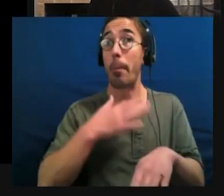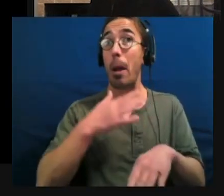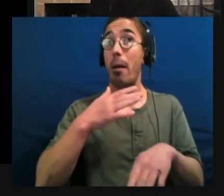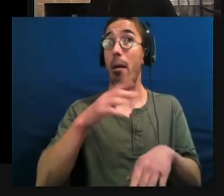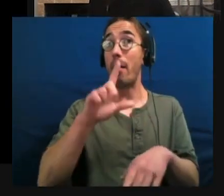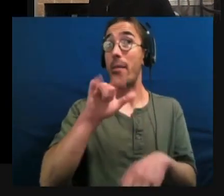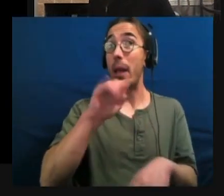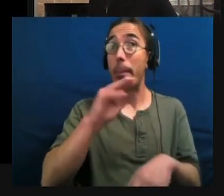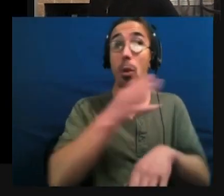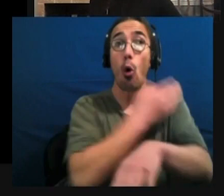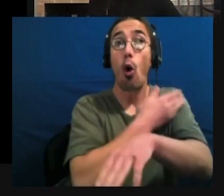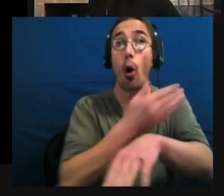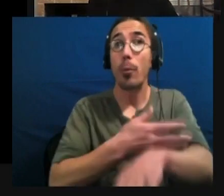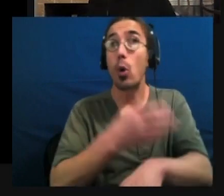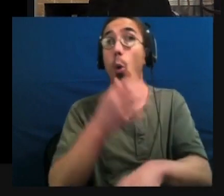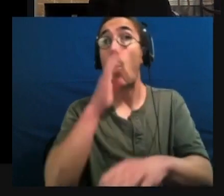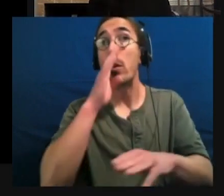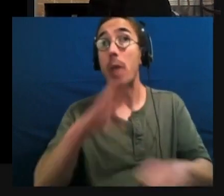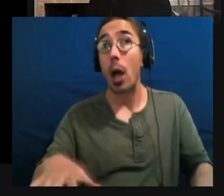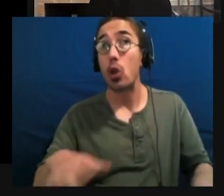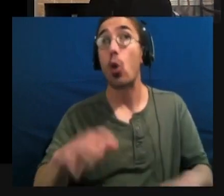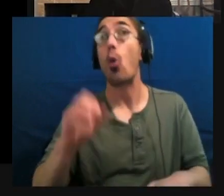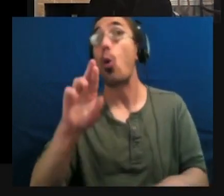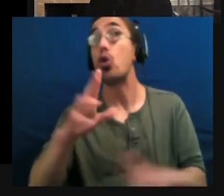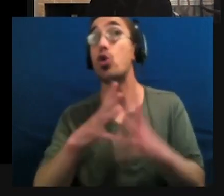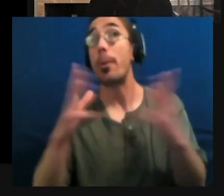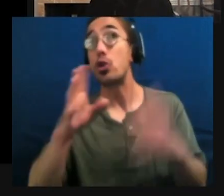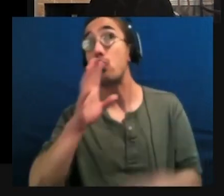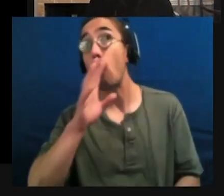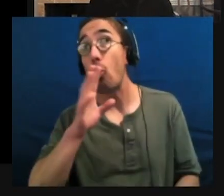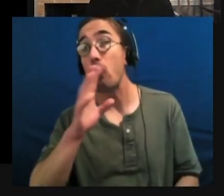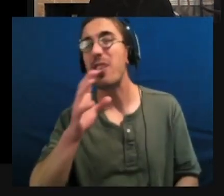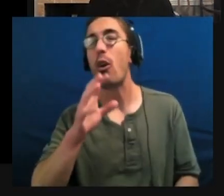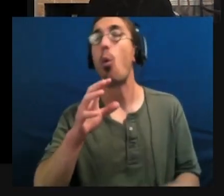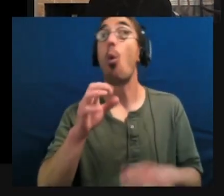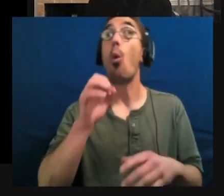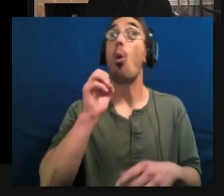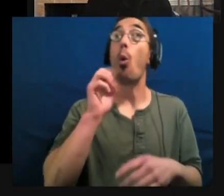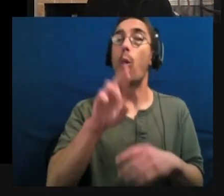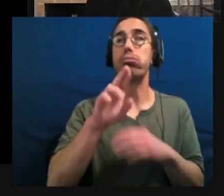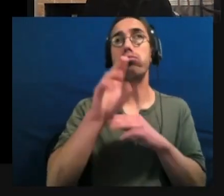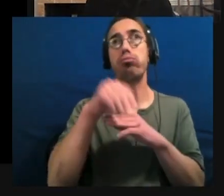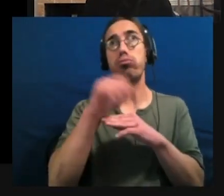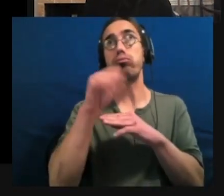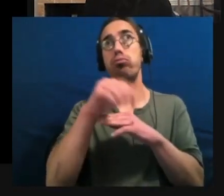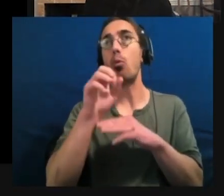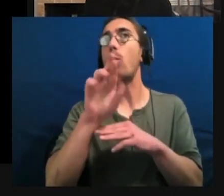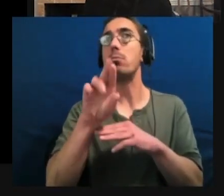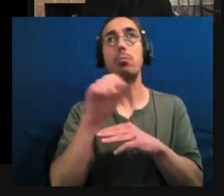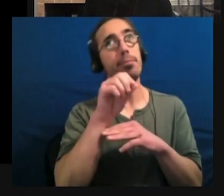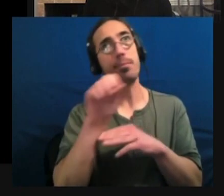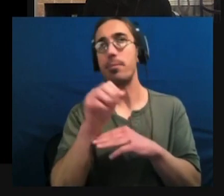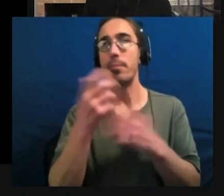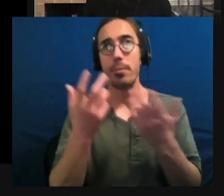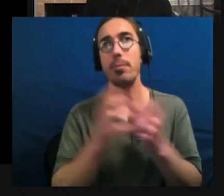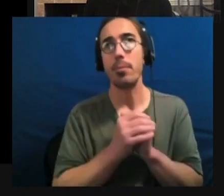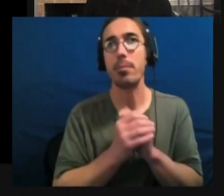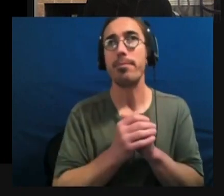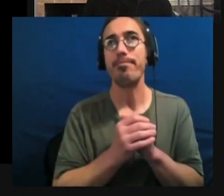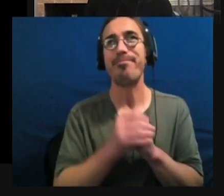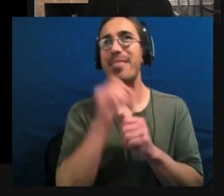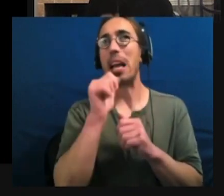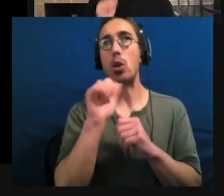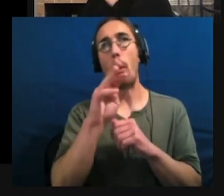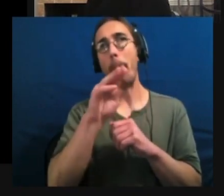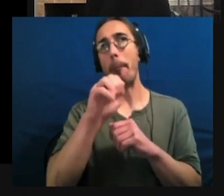too much talking, and lots of nodding, and using context clues in social situations. I didn't mask based on